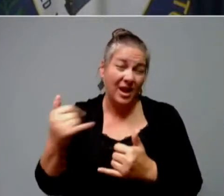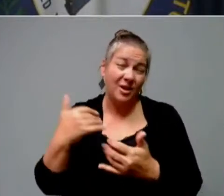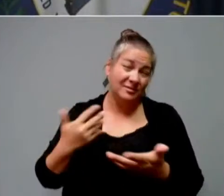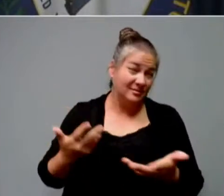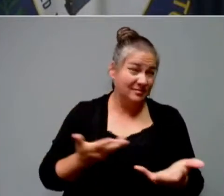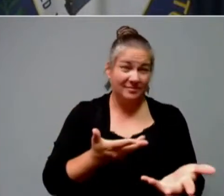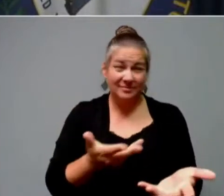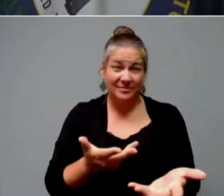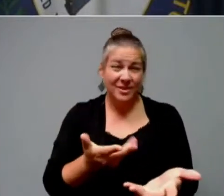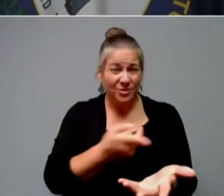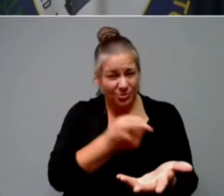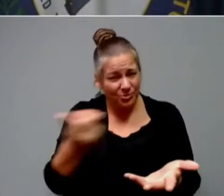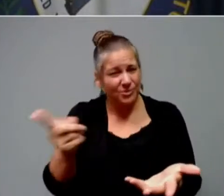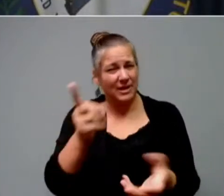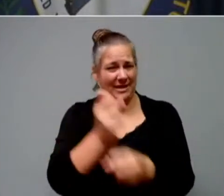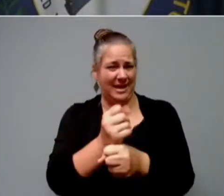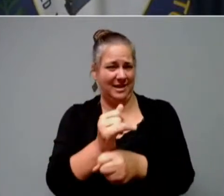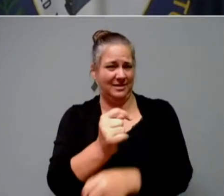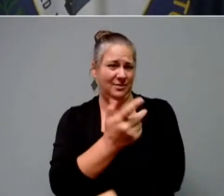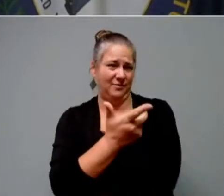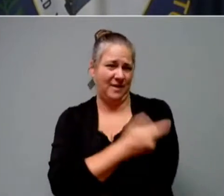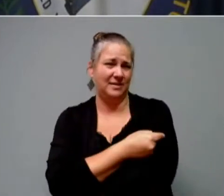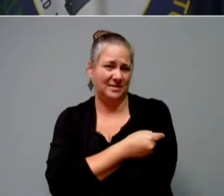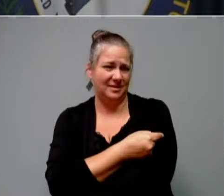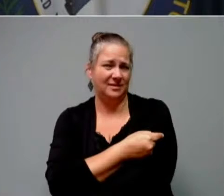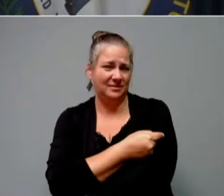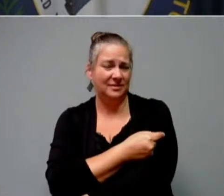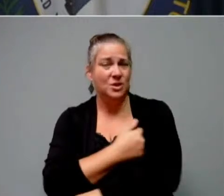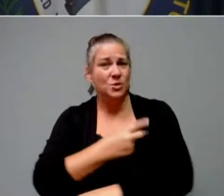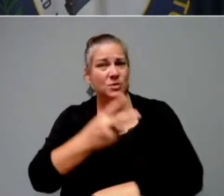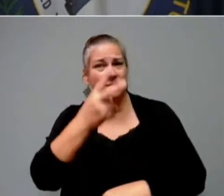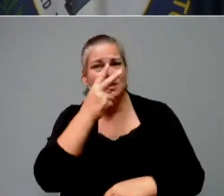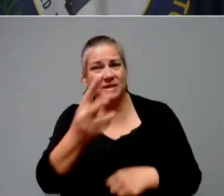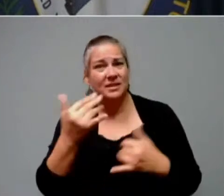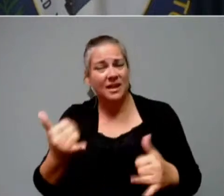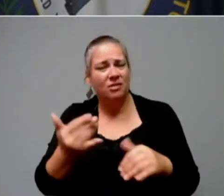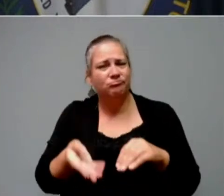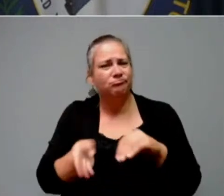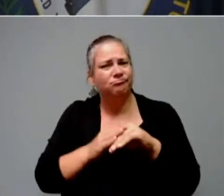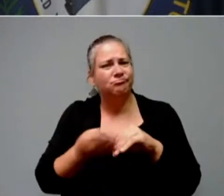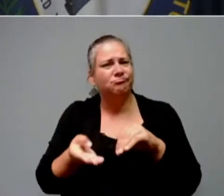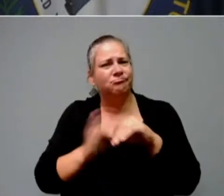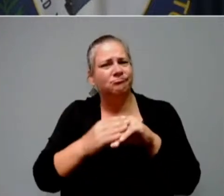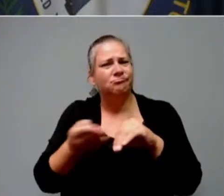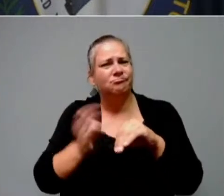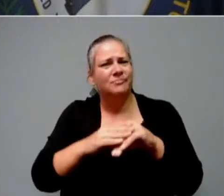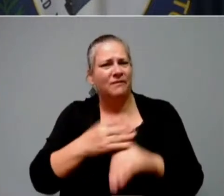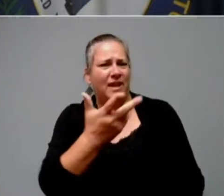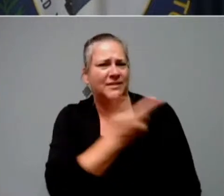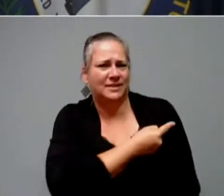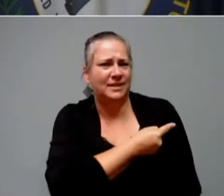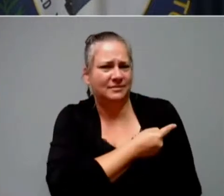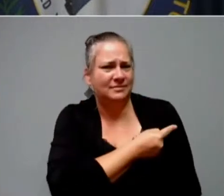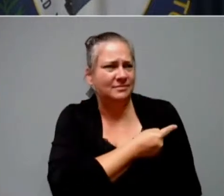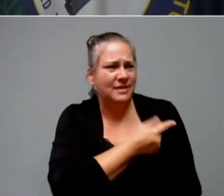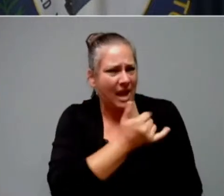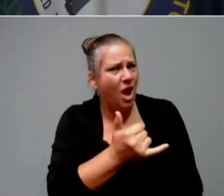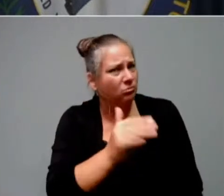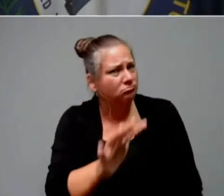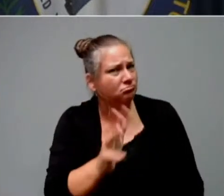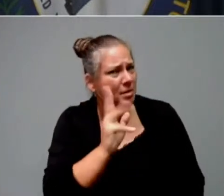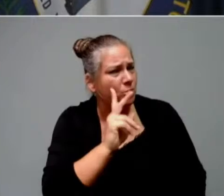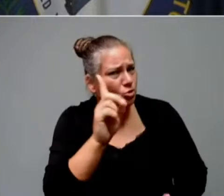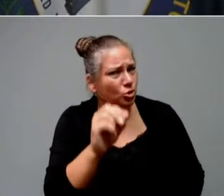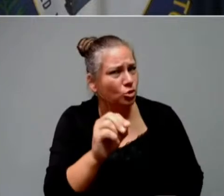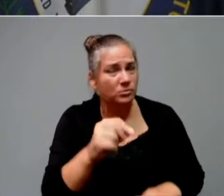And we are seeing an uptick in vaccinations. We crossed over the weekend and coming into this week